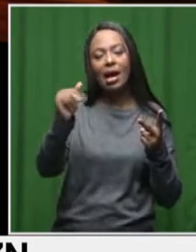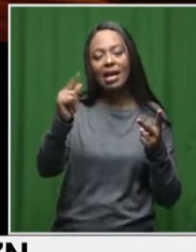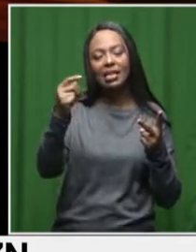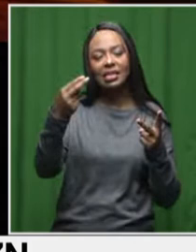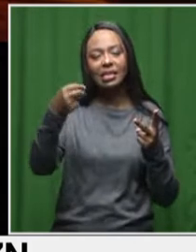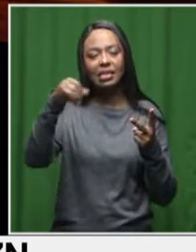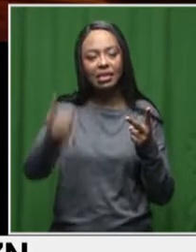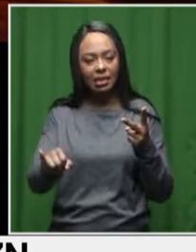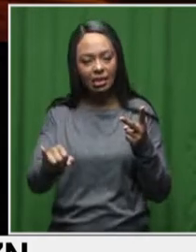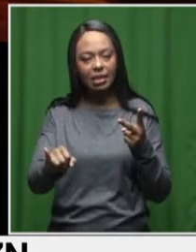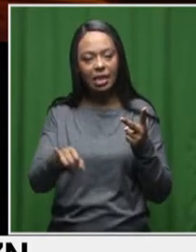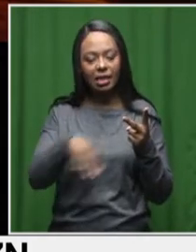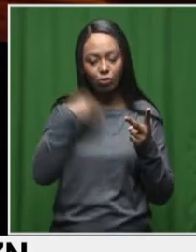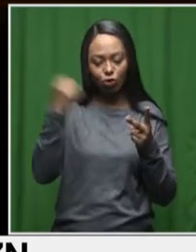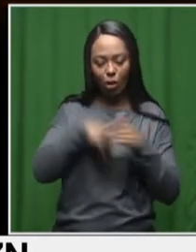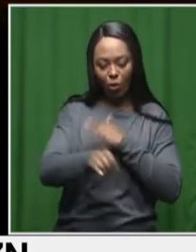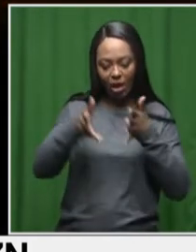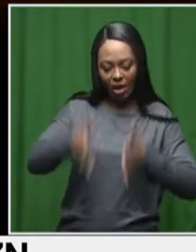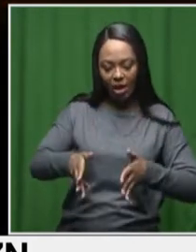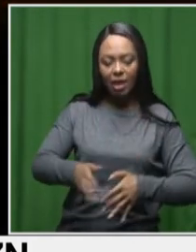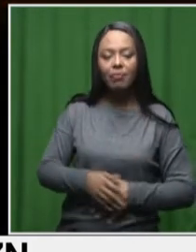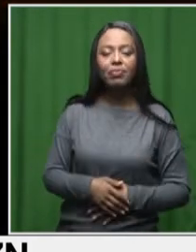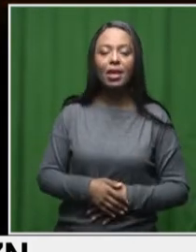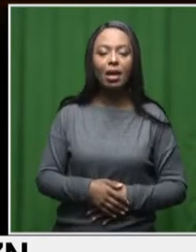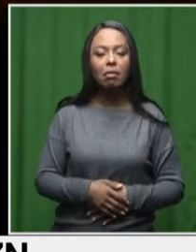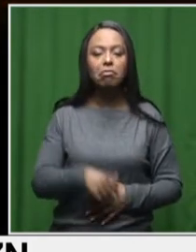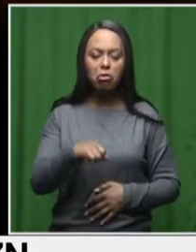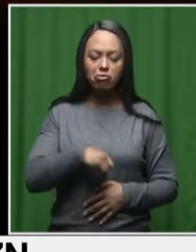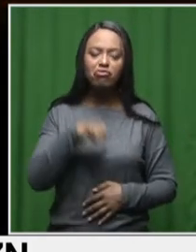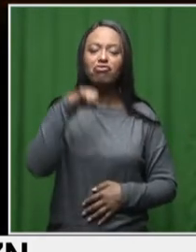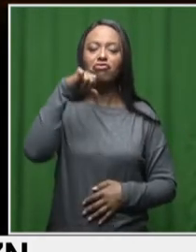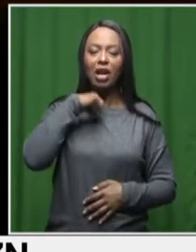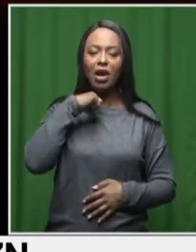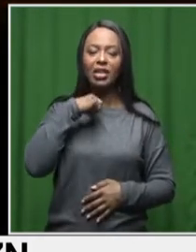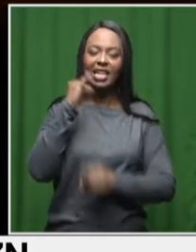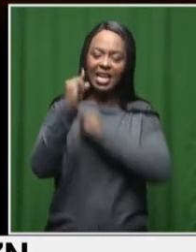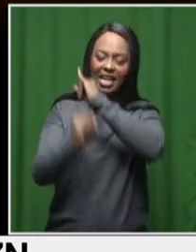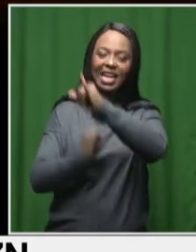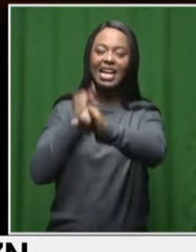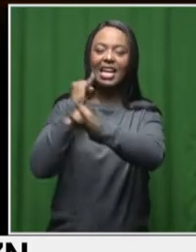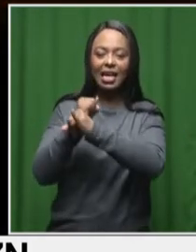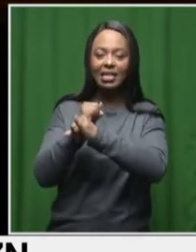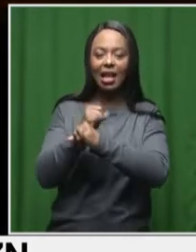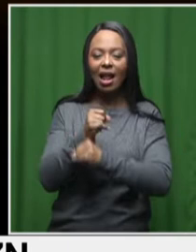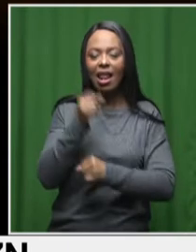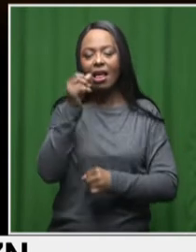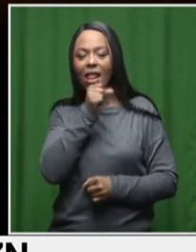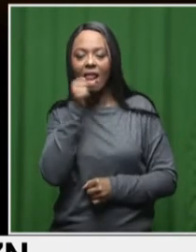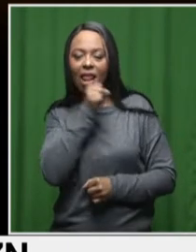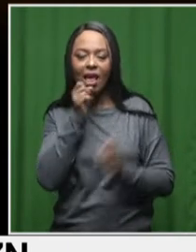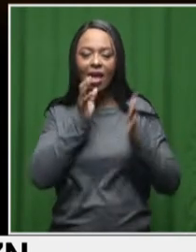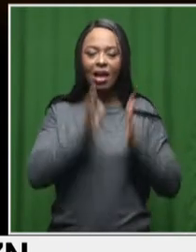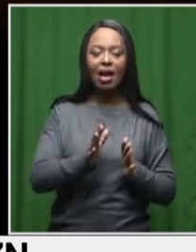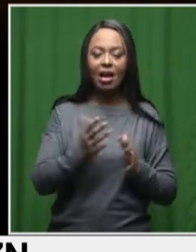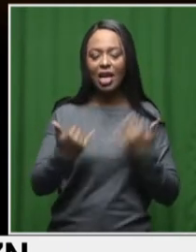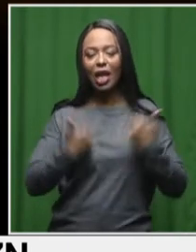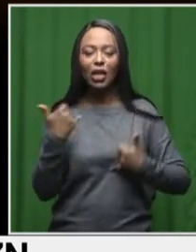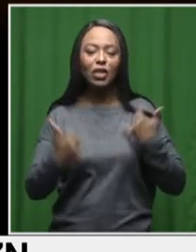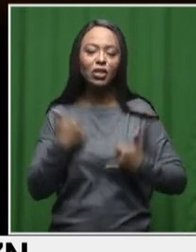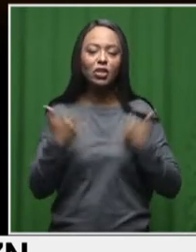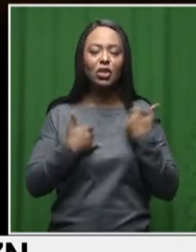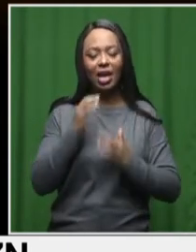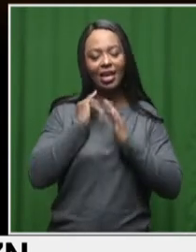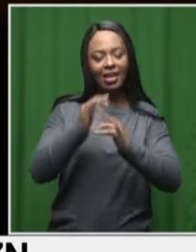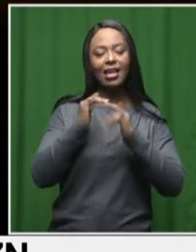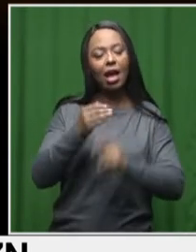Bonner. So we are very proud that we are able to bring along these international artists and enjoy jazz with us in KZN.